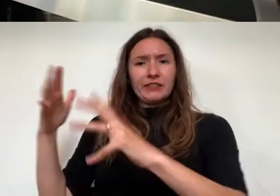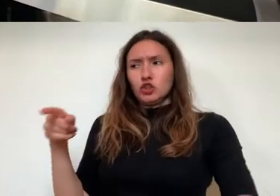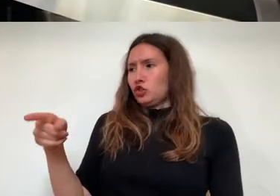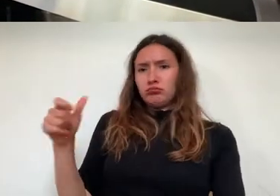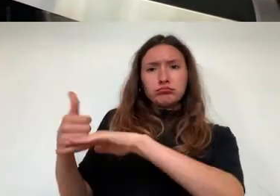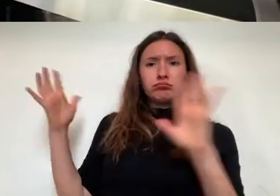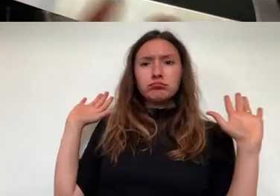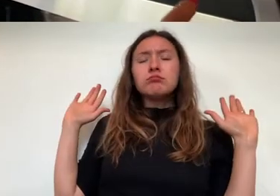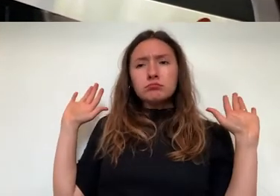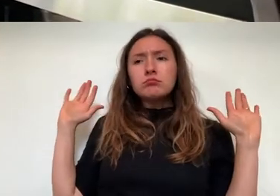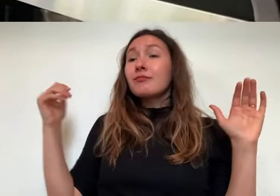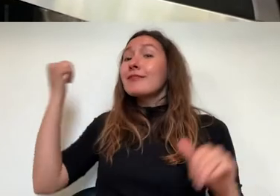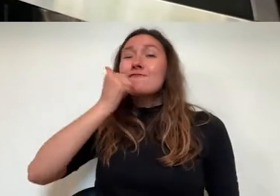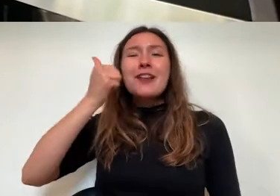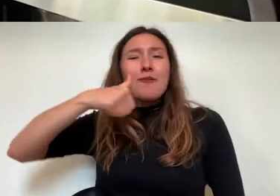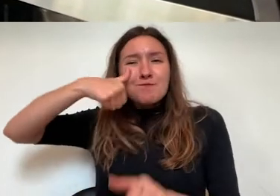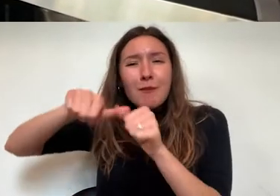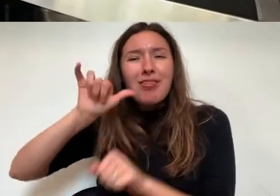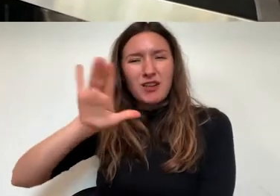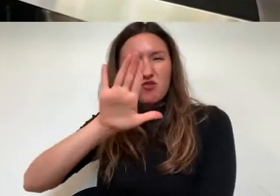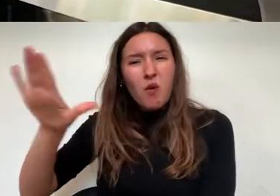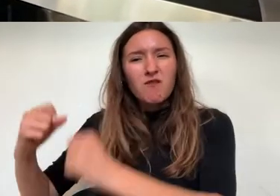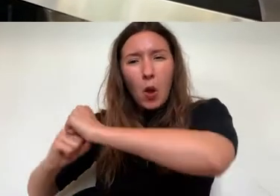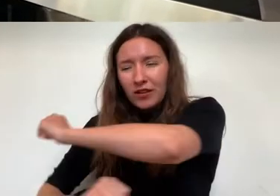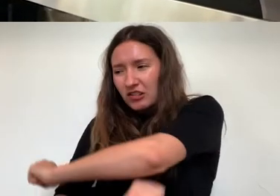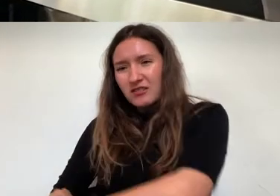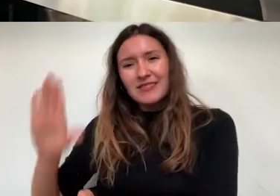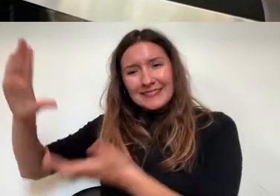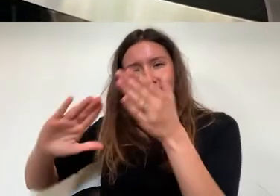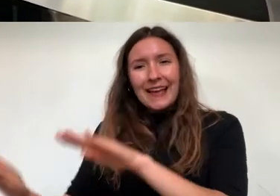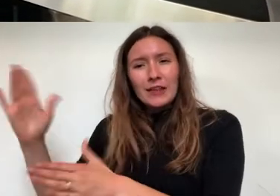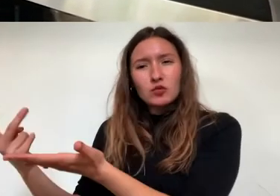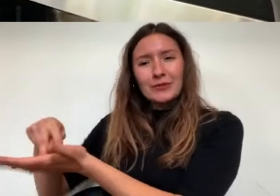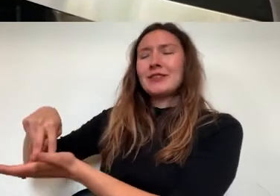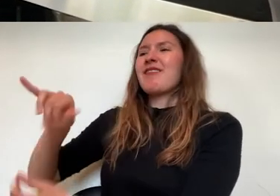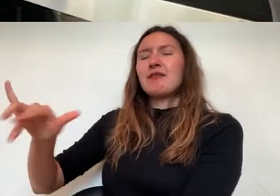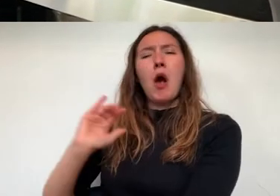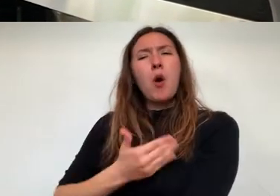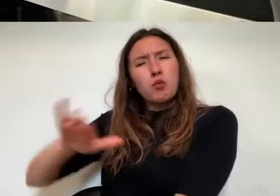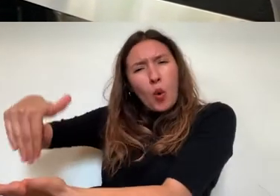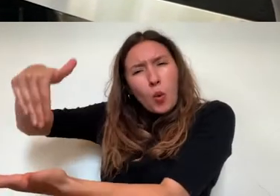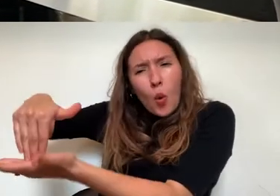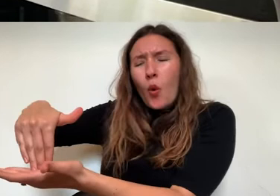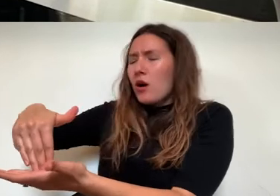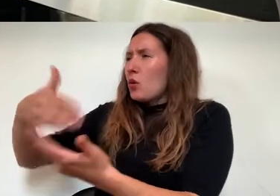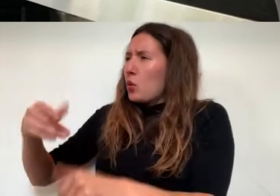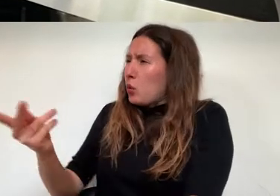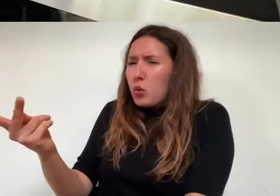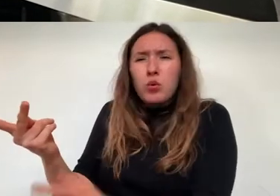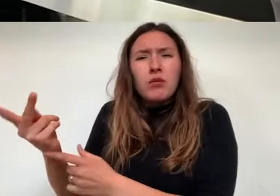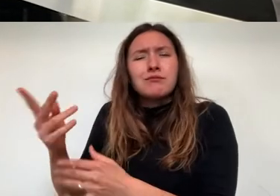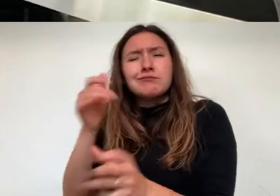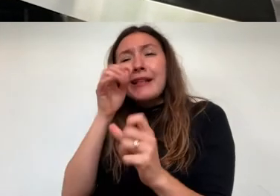there. Start every single day of this season right there with the two core elements that create the